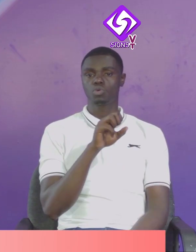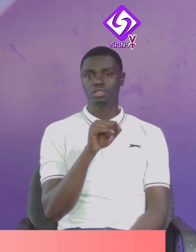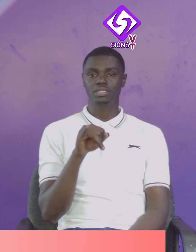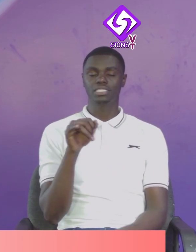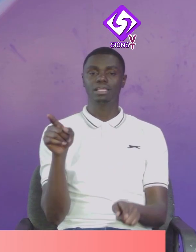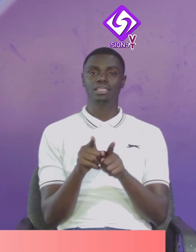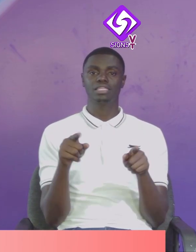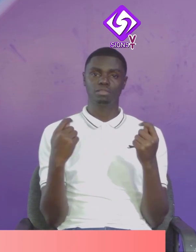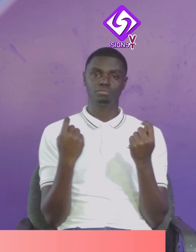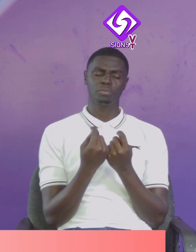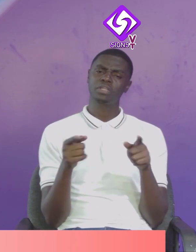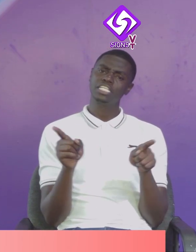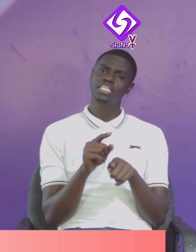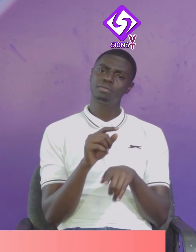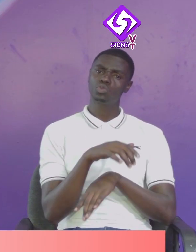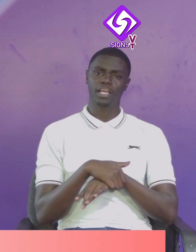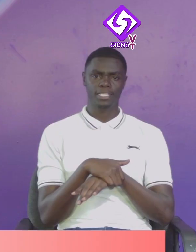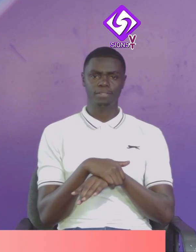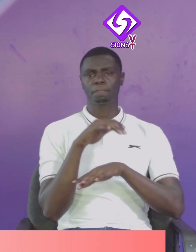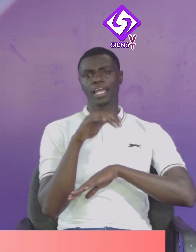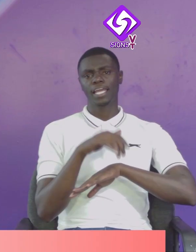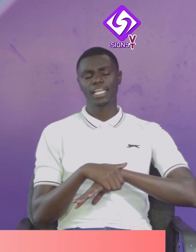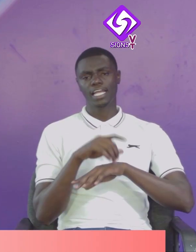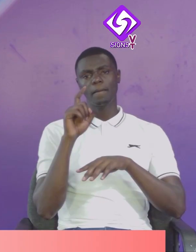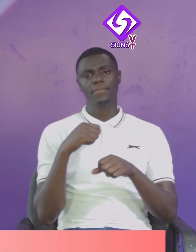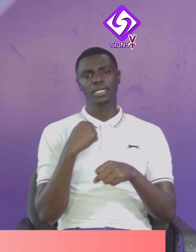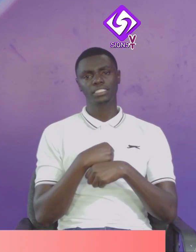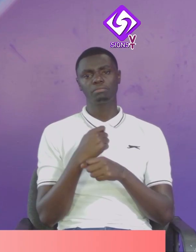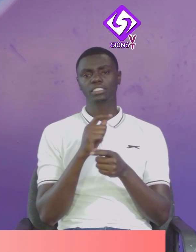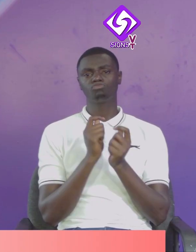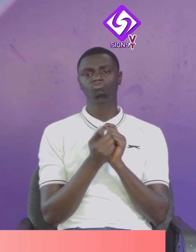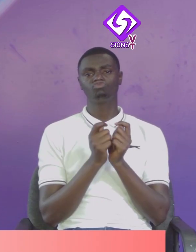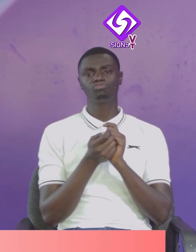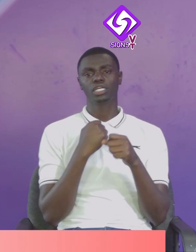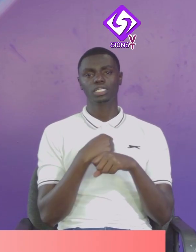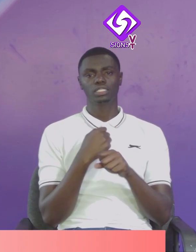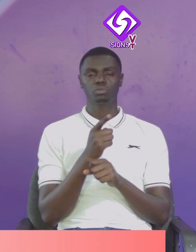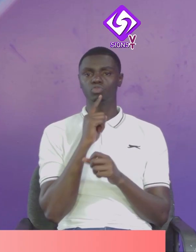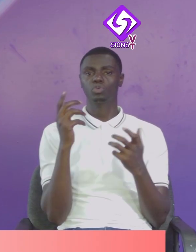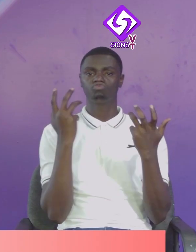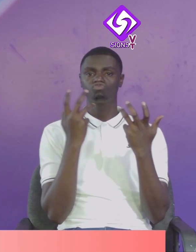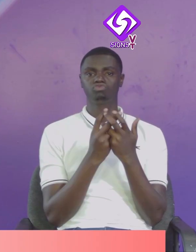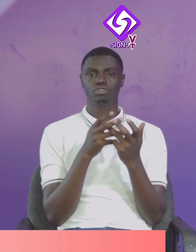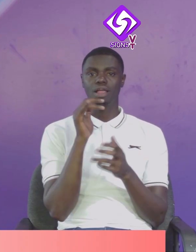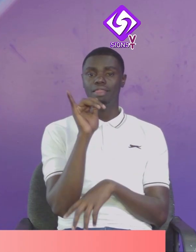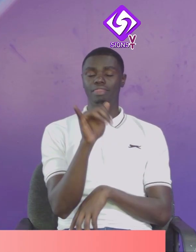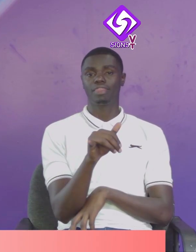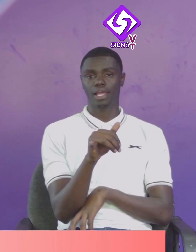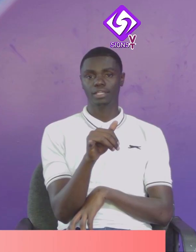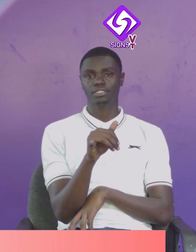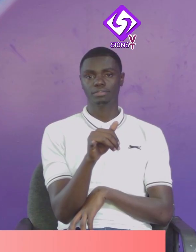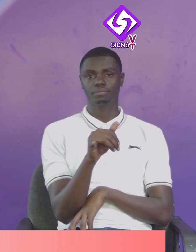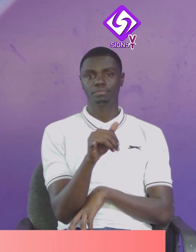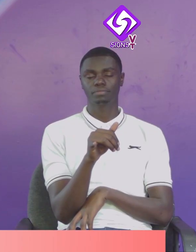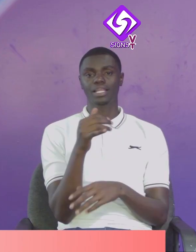So the same to England. England has to make some changes to make sure that it fits that of